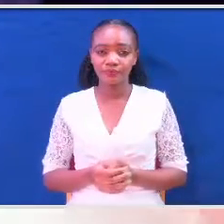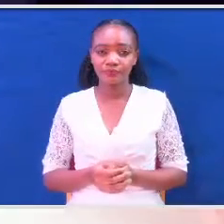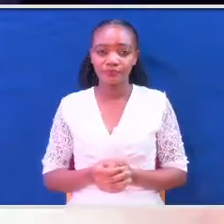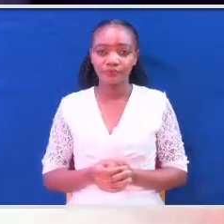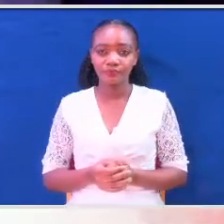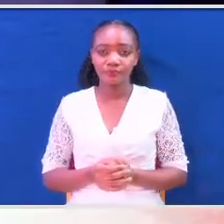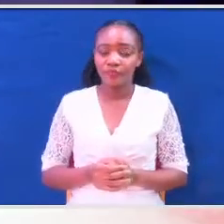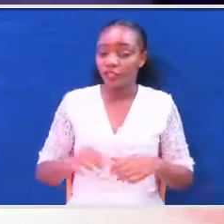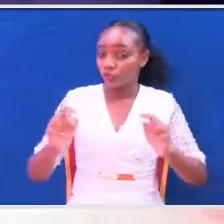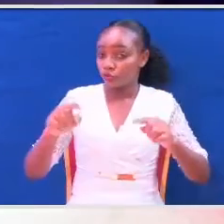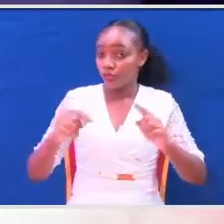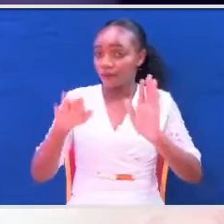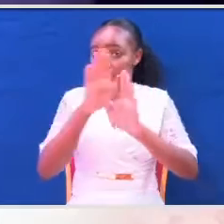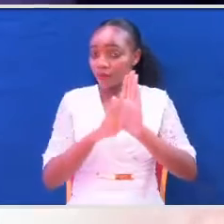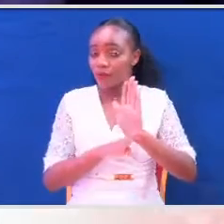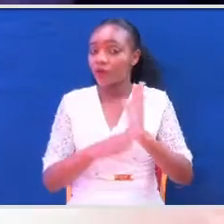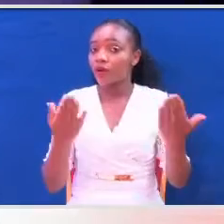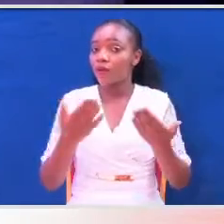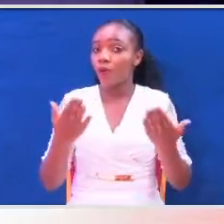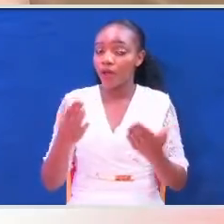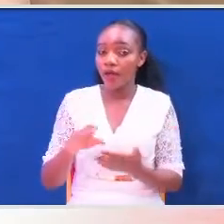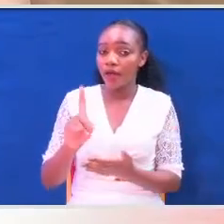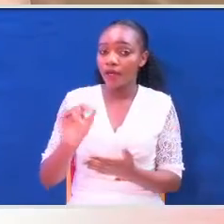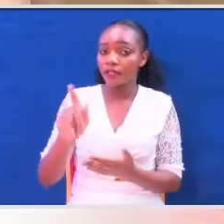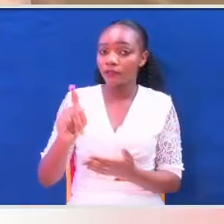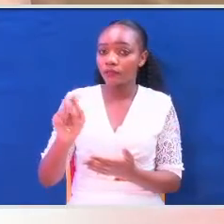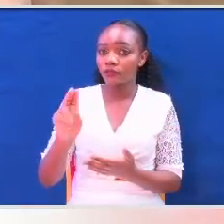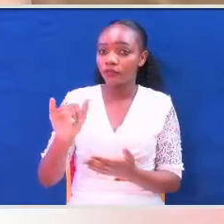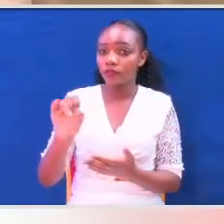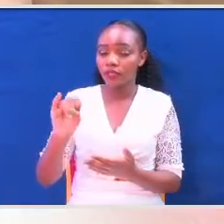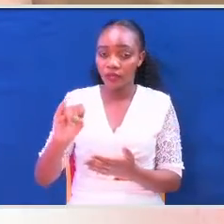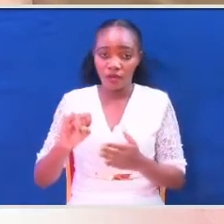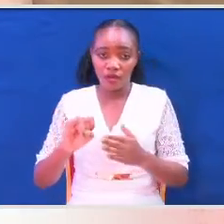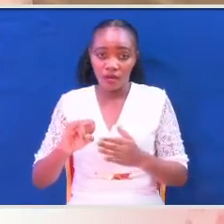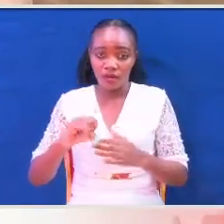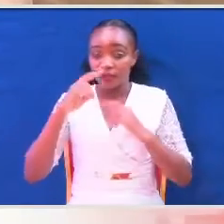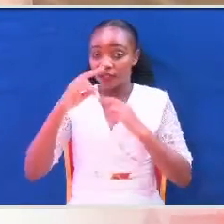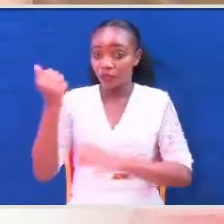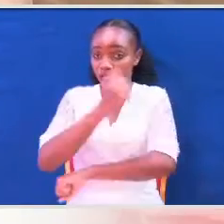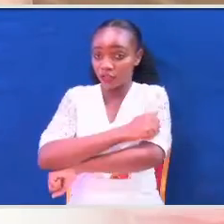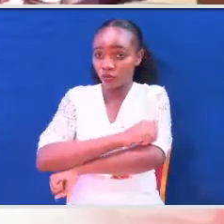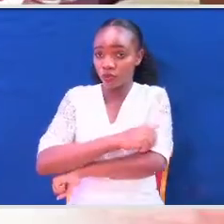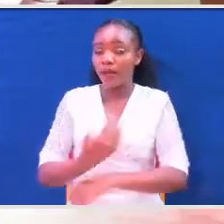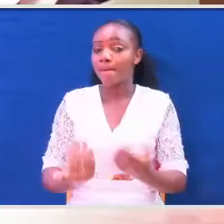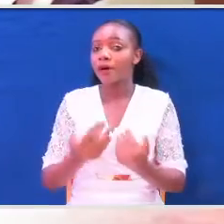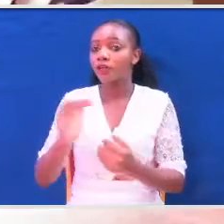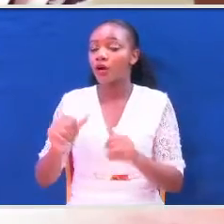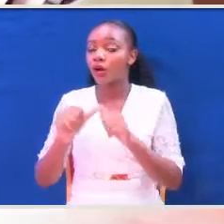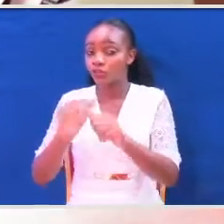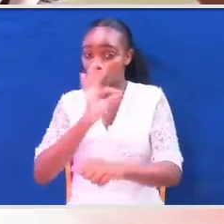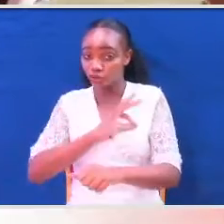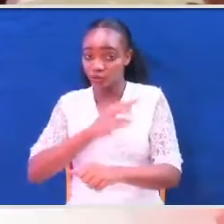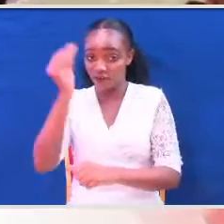The Basket Day initiative program in Ruth Kiptui Girls Secondary School of Baringo County continues to benefit learners in the